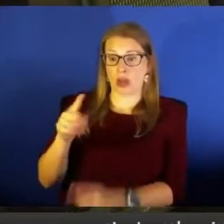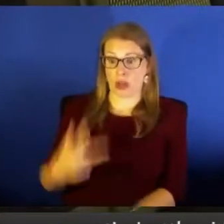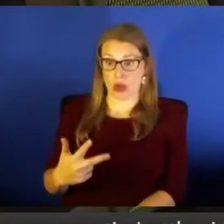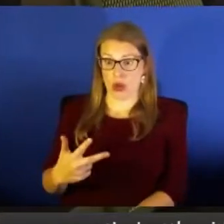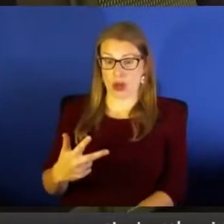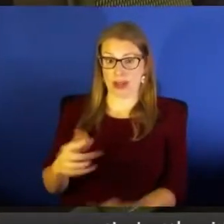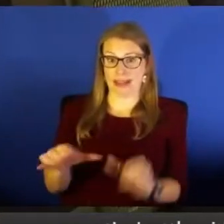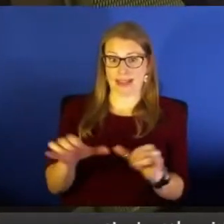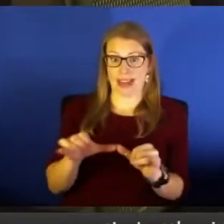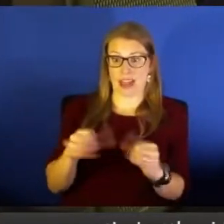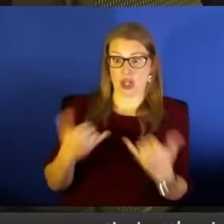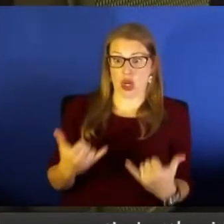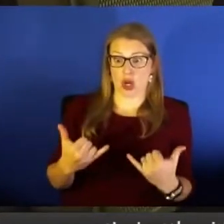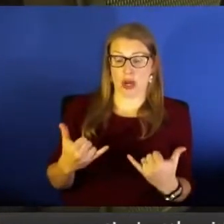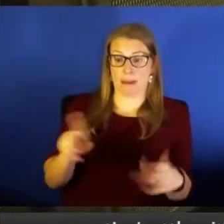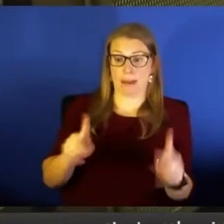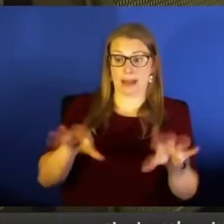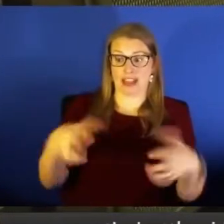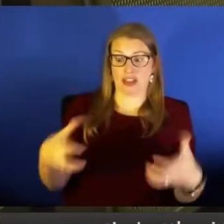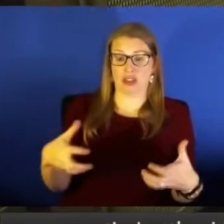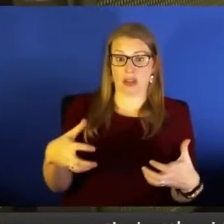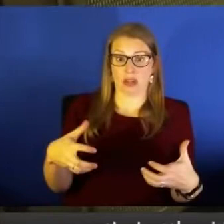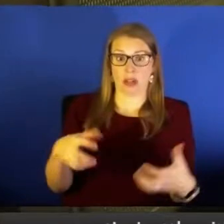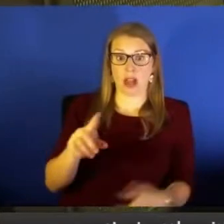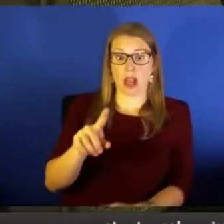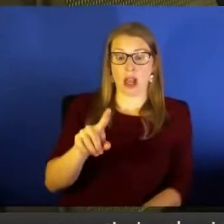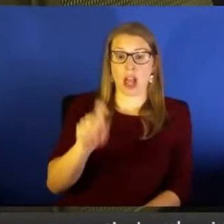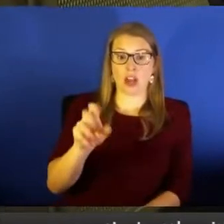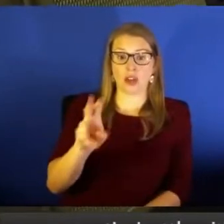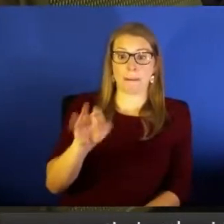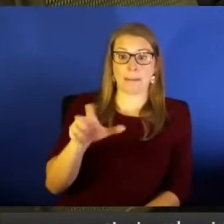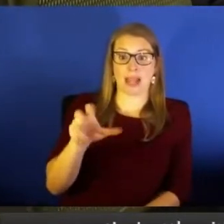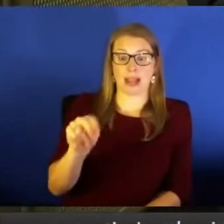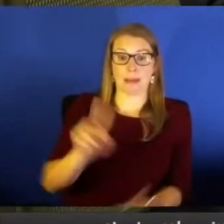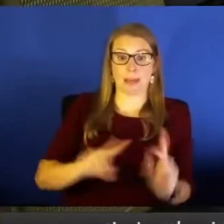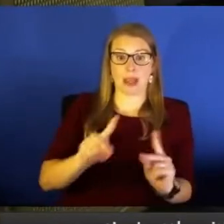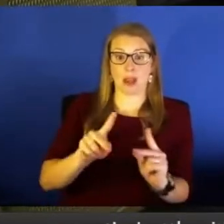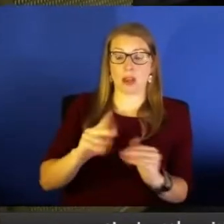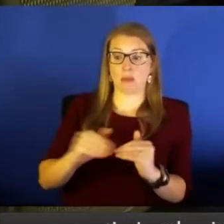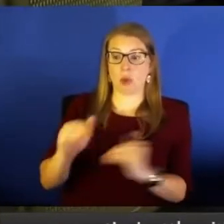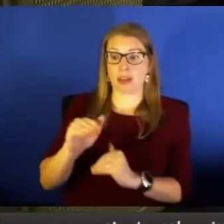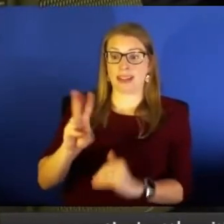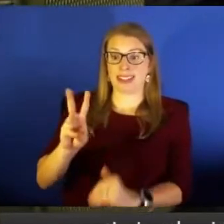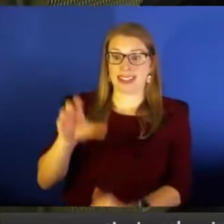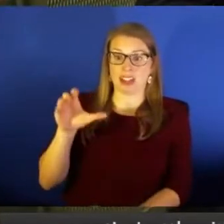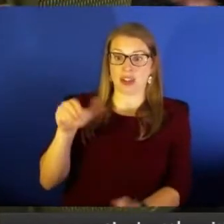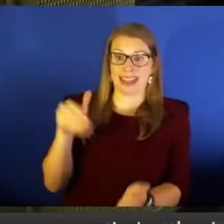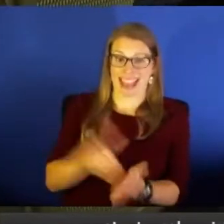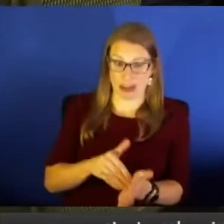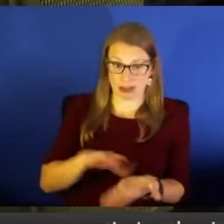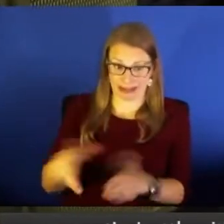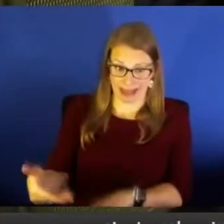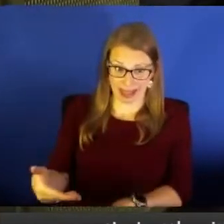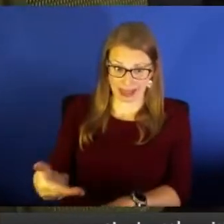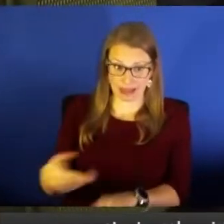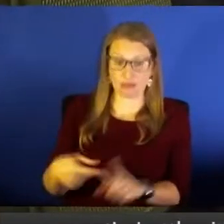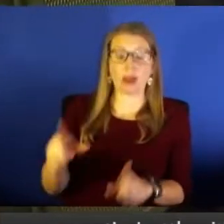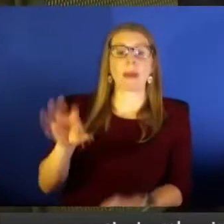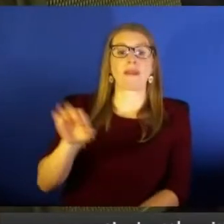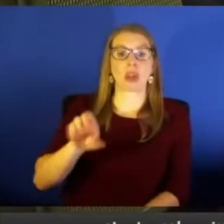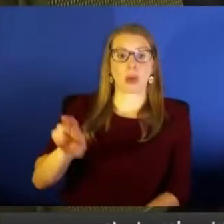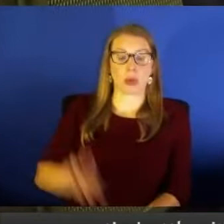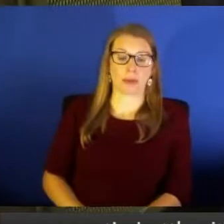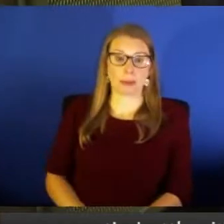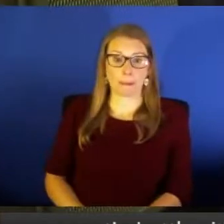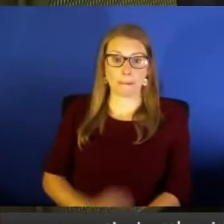of the current population of the United States, about 100 million people, more than 600,000 deaths. So, the impact in the United States was